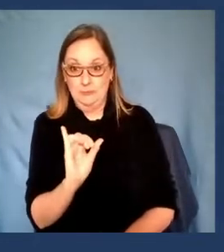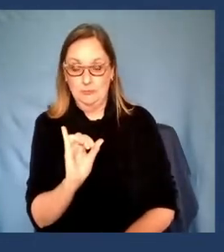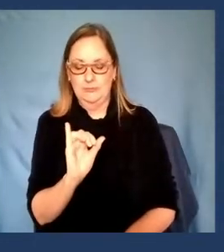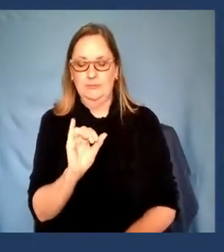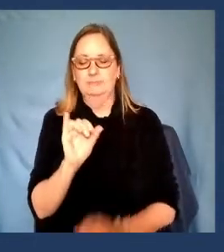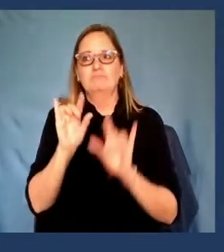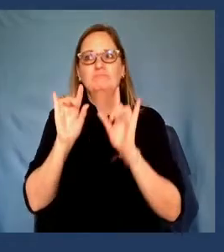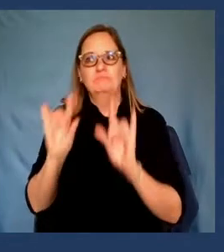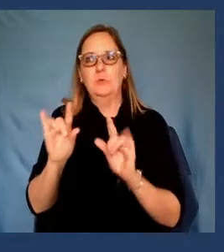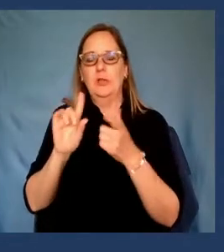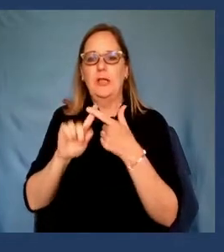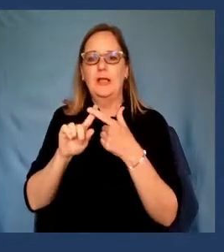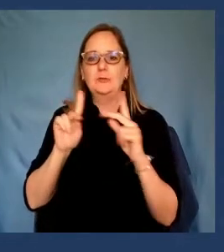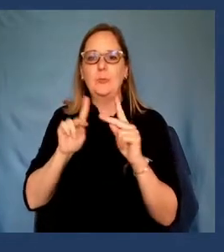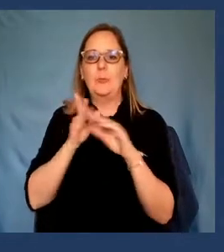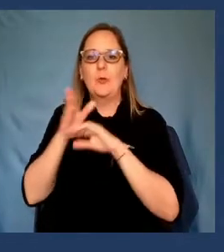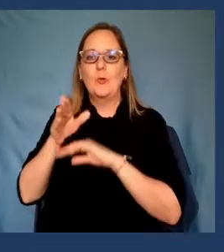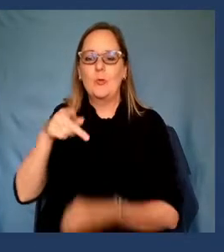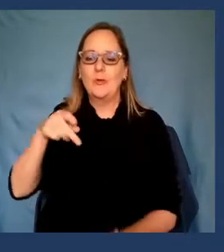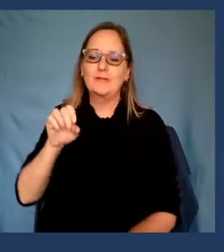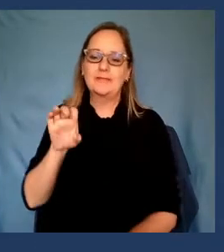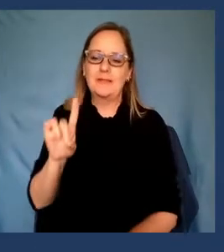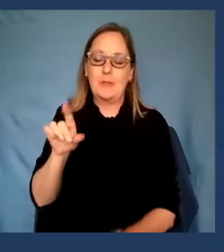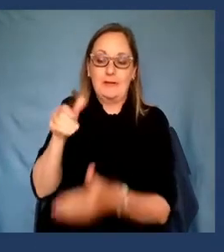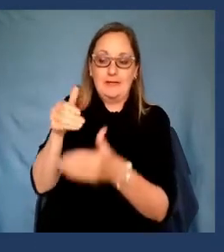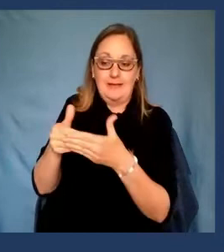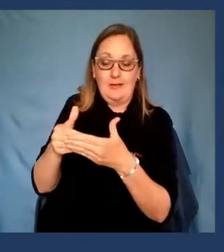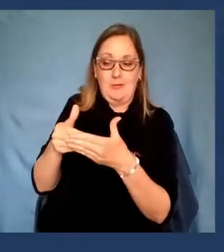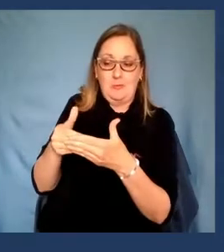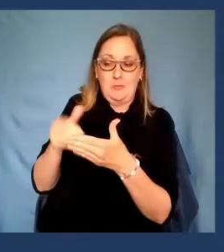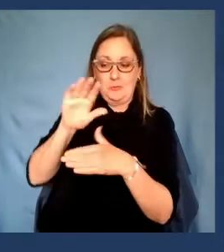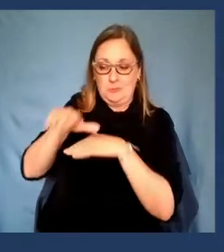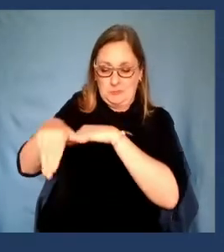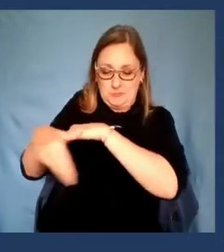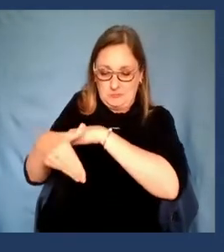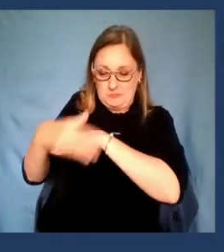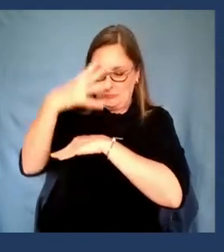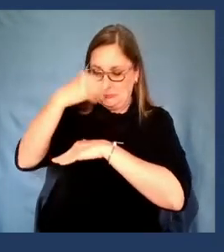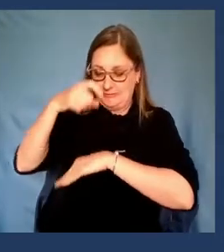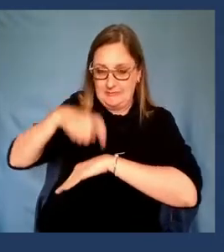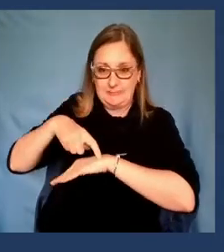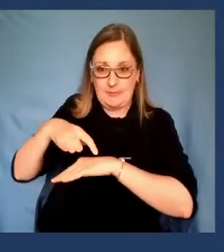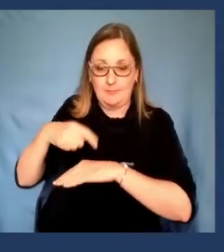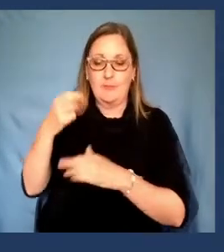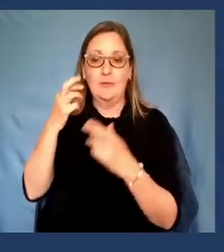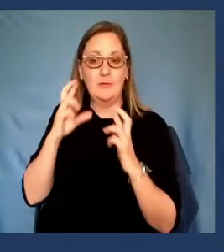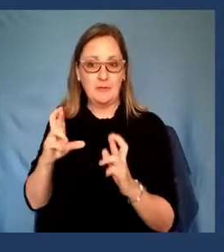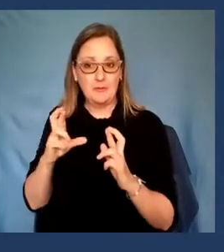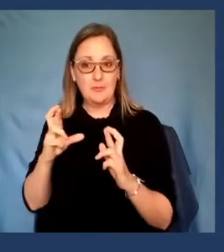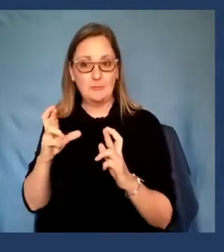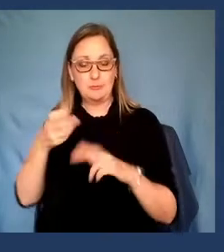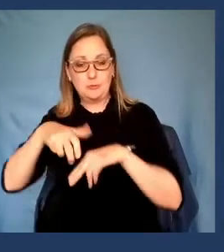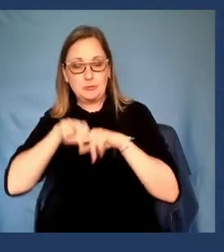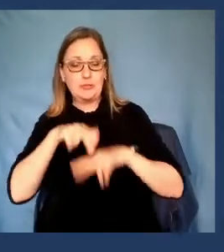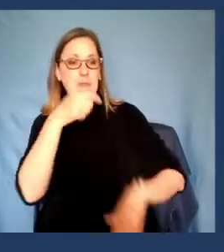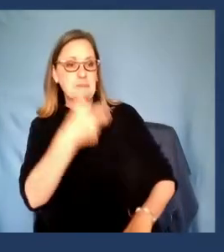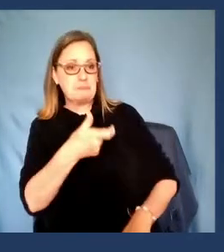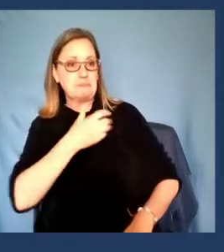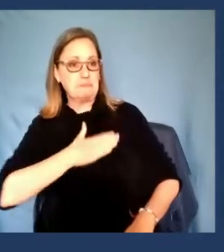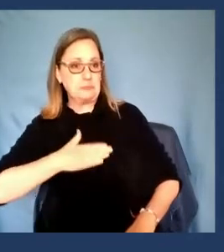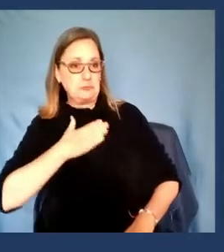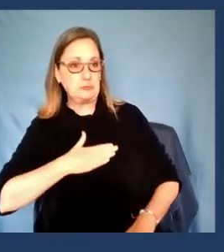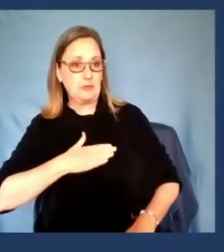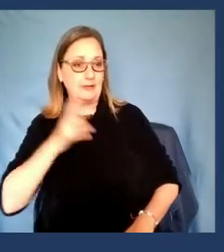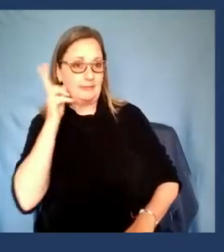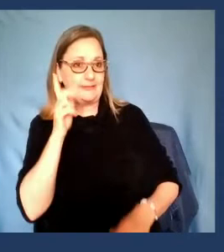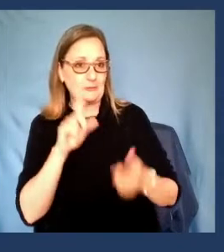the pond. It's getting near bedtime, so I hope you're sitting there and having good times listening to all of the great content. And I have to give a shout